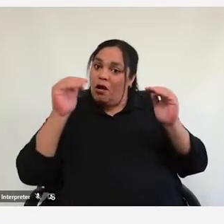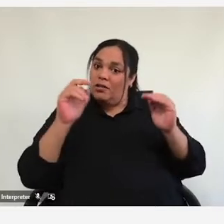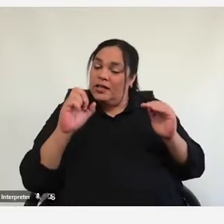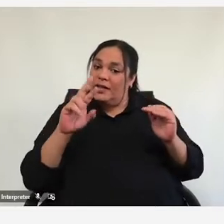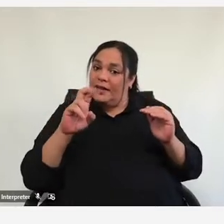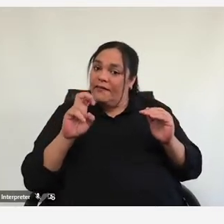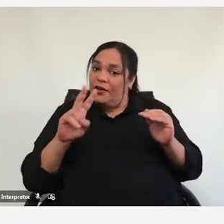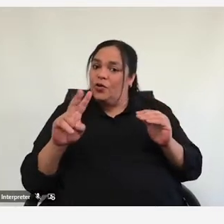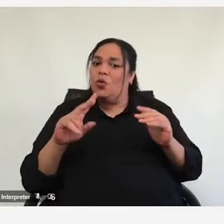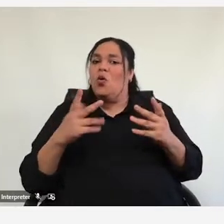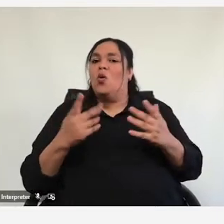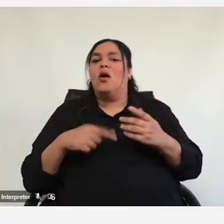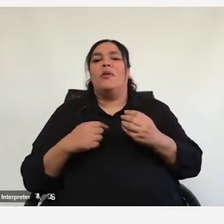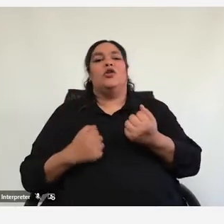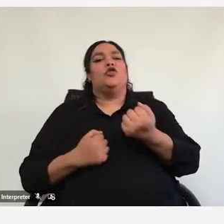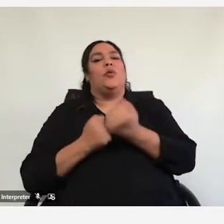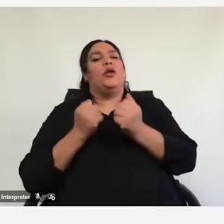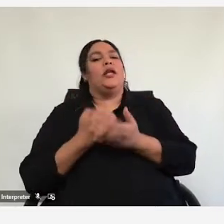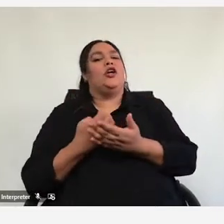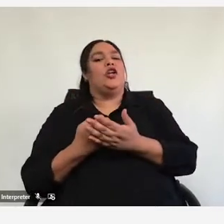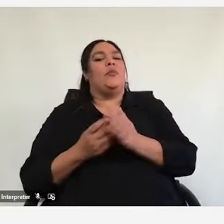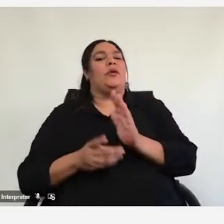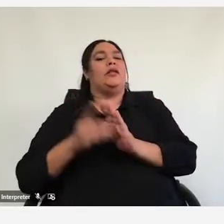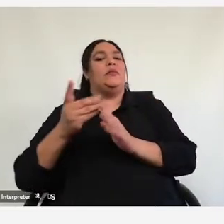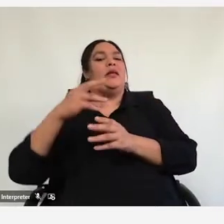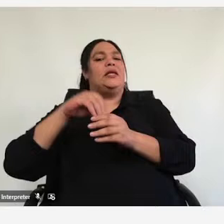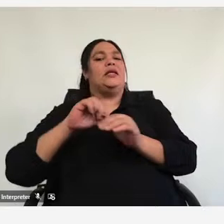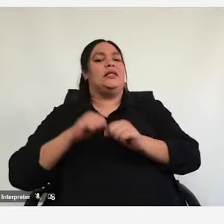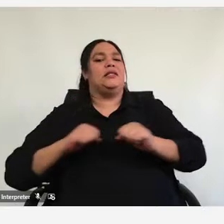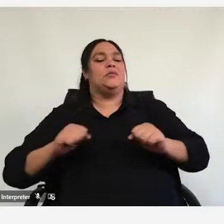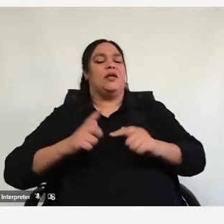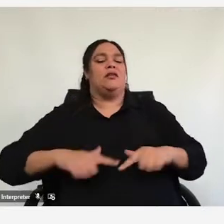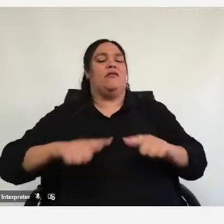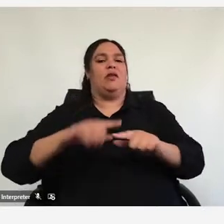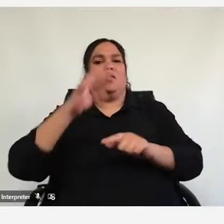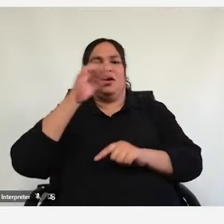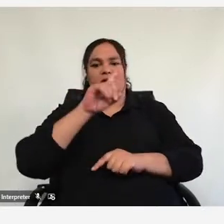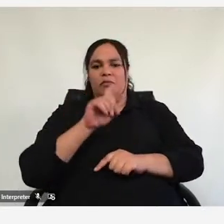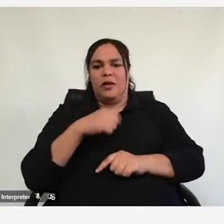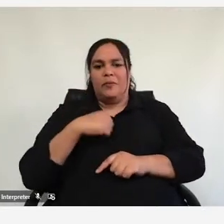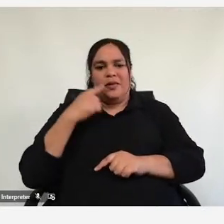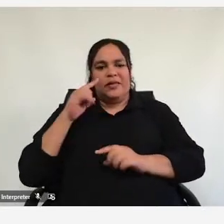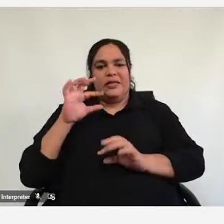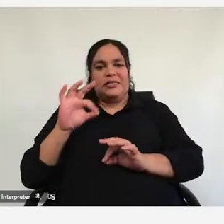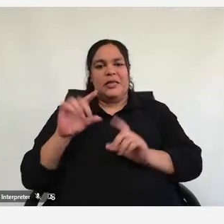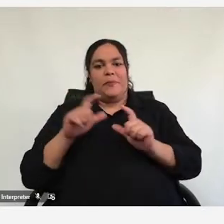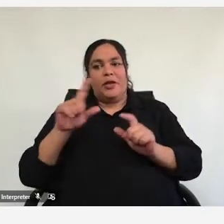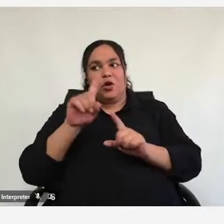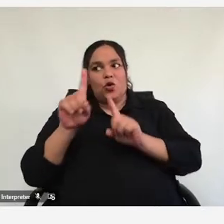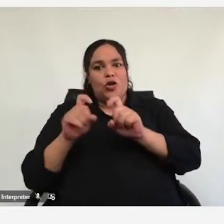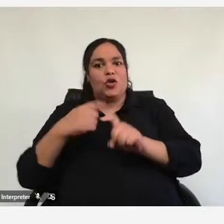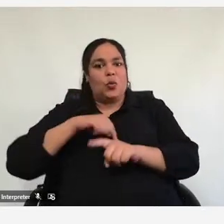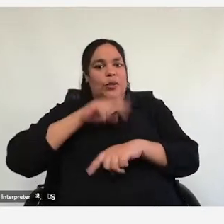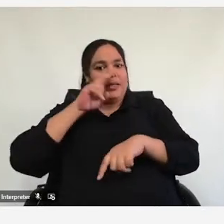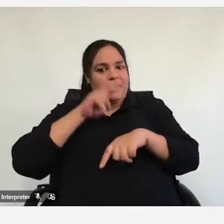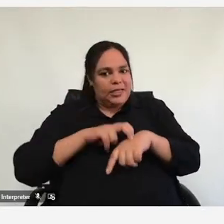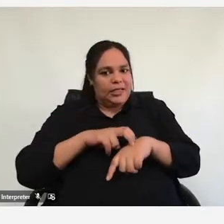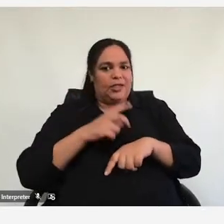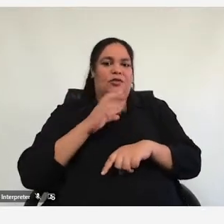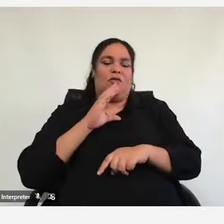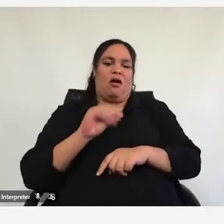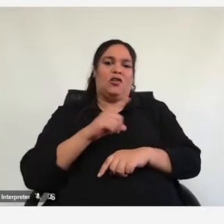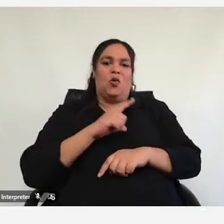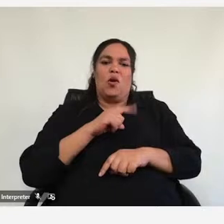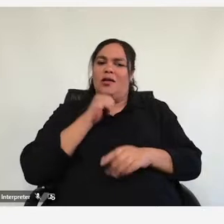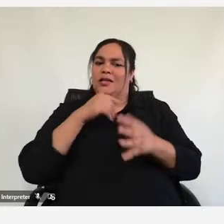or is it about supporting economic development within the space of local government? I think that is the big question that we need to ask, because even if